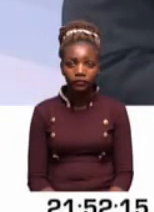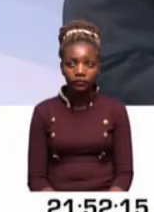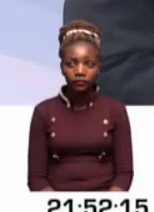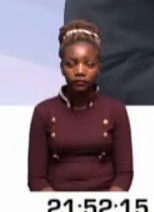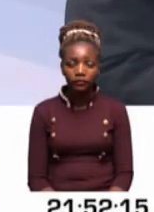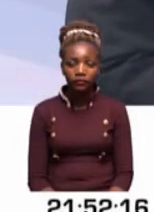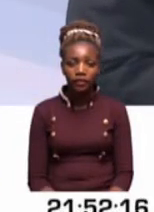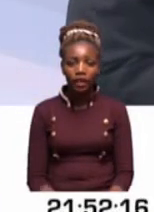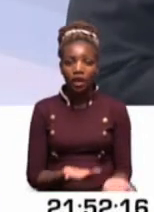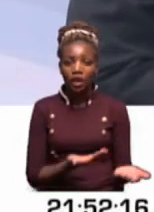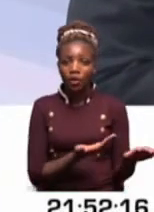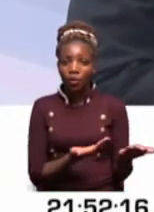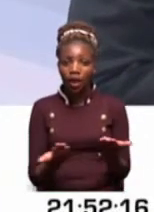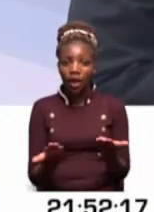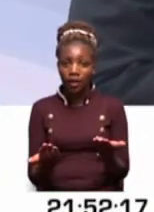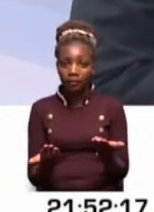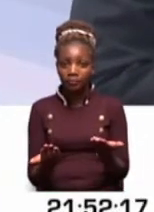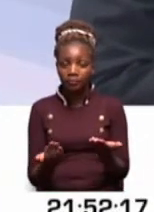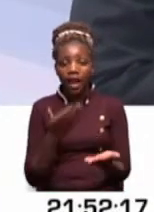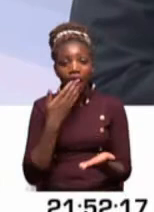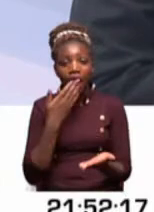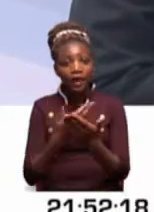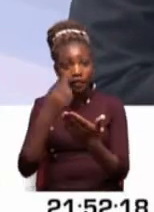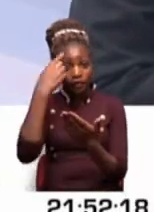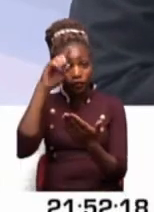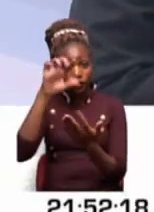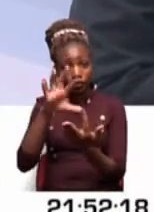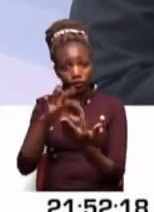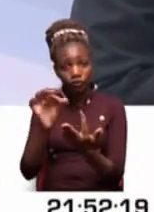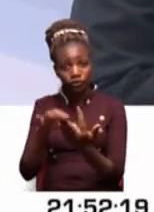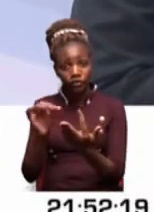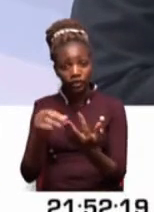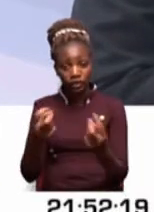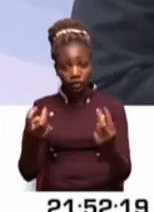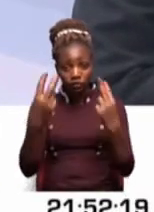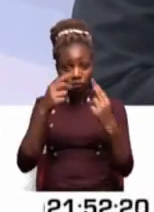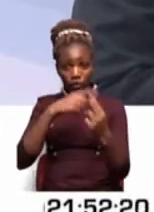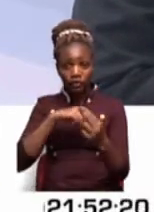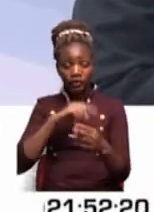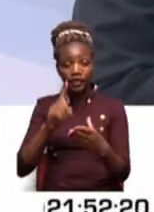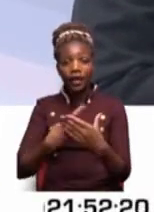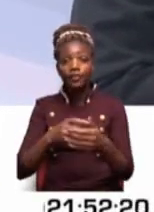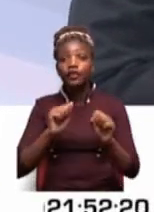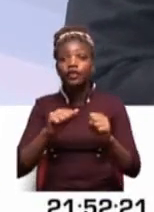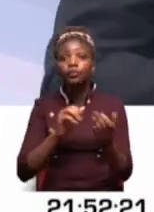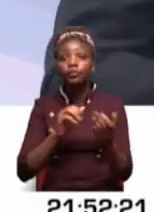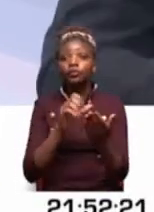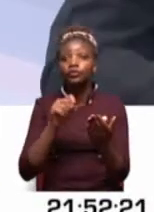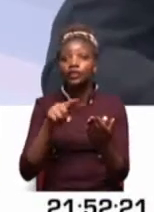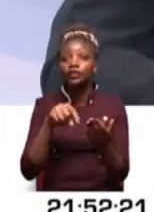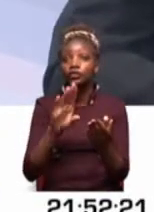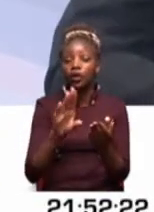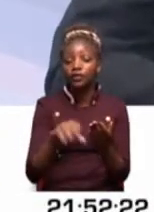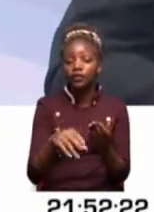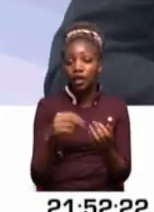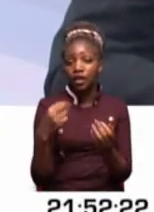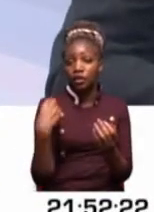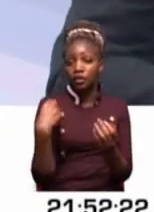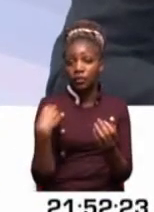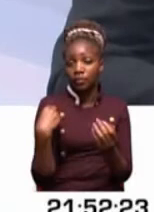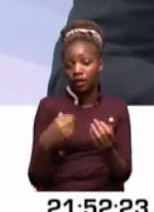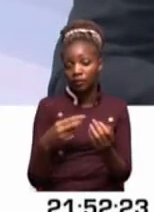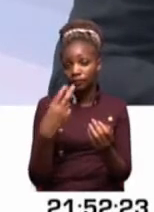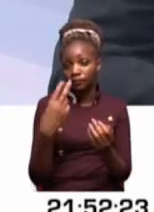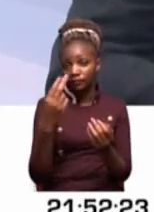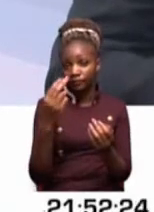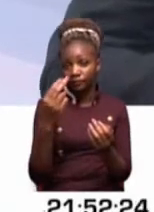Welcome back to Spotlight. Thank you for choosing to stay with us. Remember, as always, you can text us on 22047, and some of